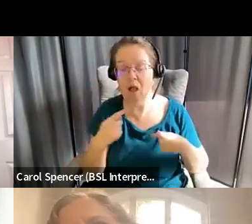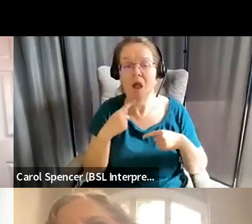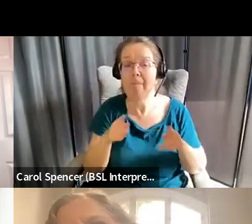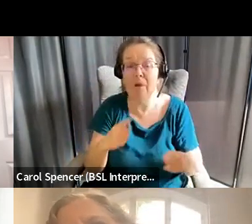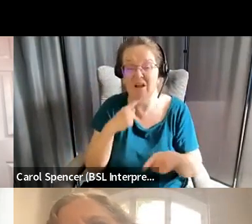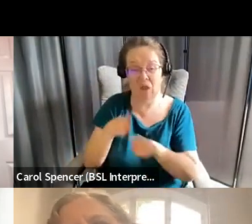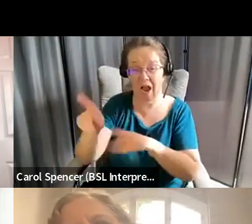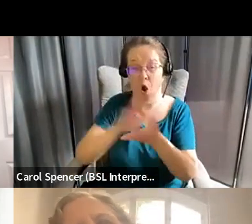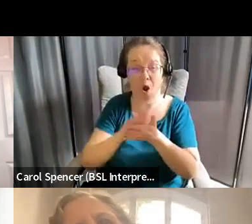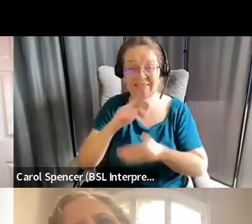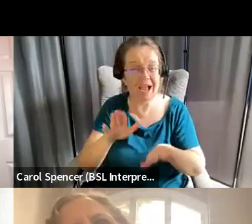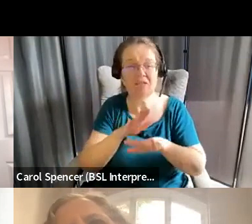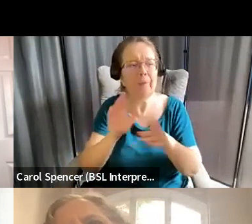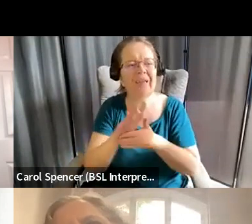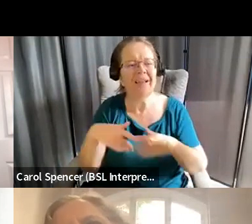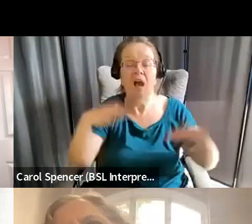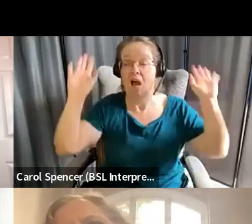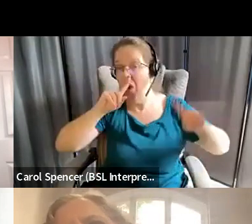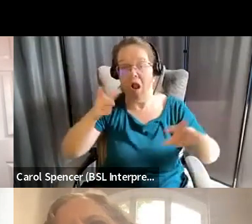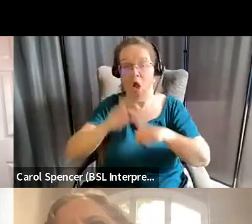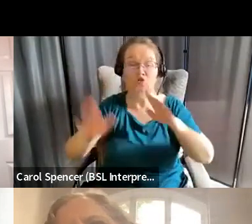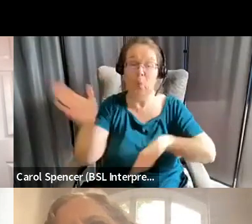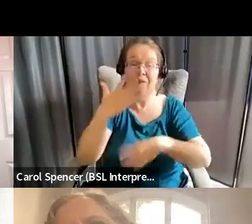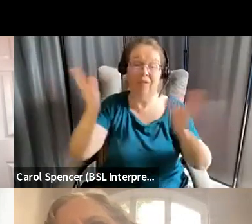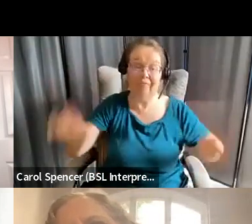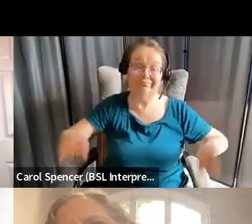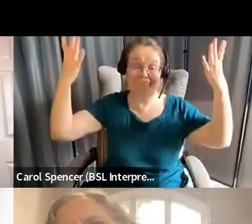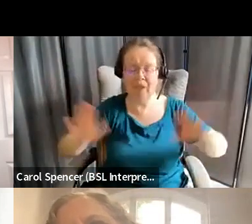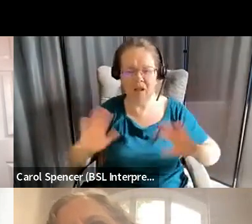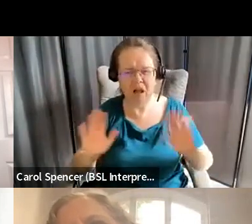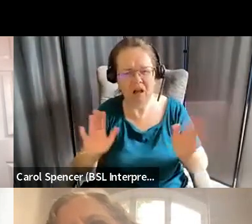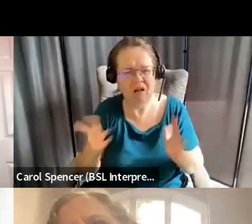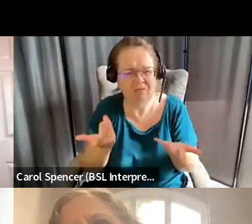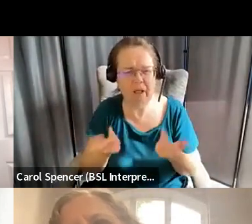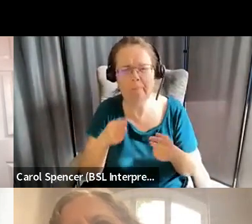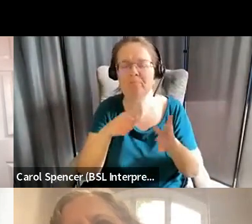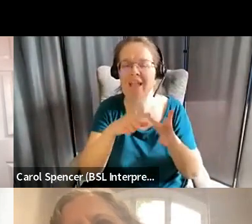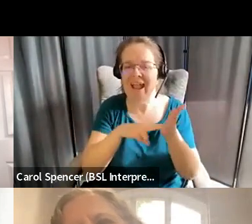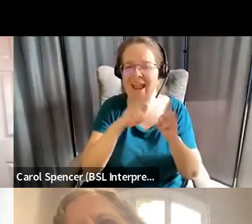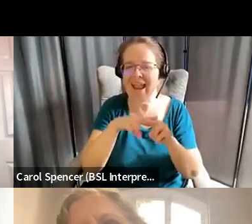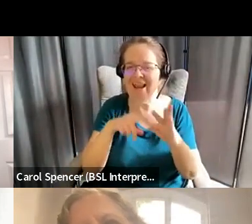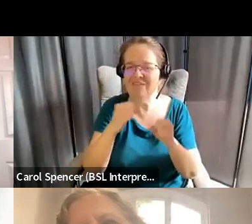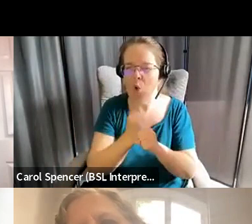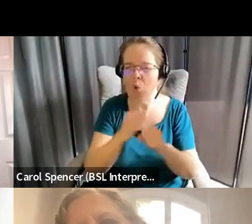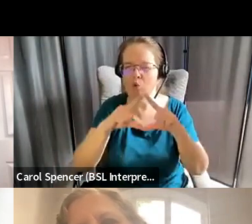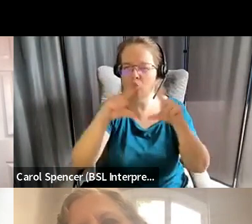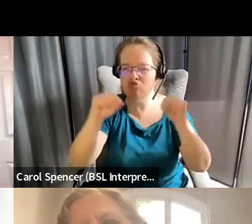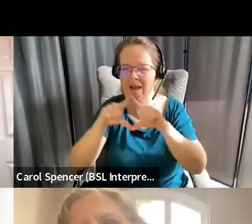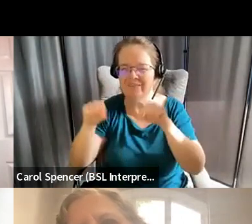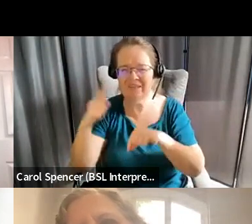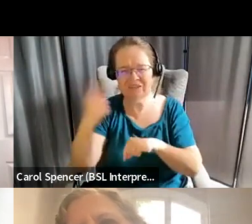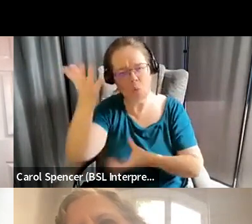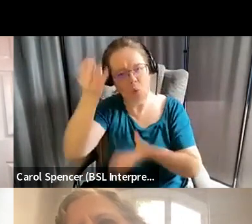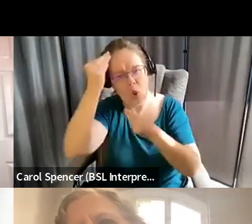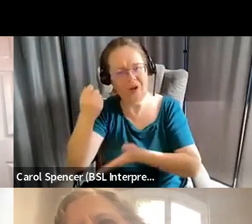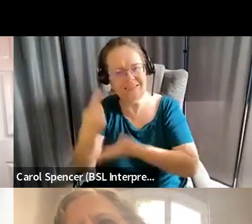try. So for example, people with like low literacy benefit from infographics, while